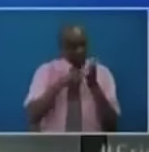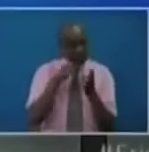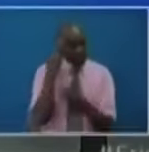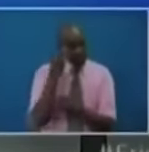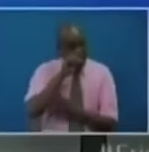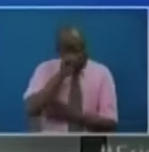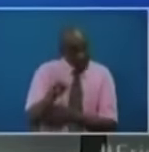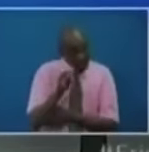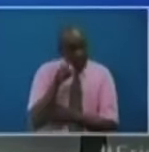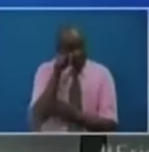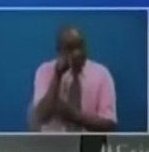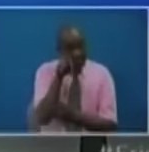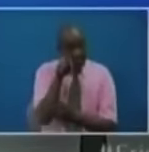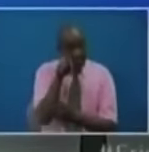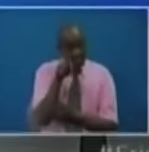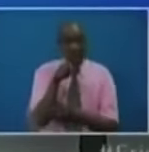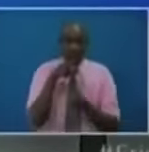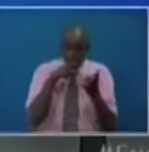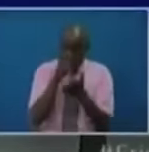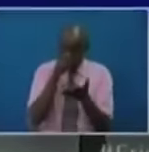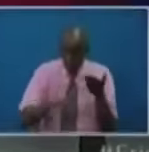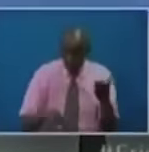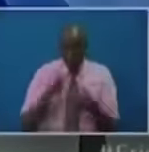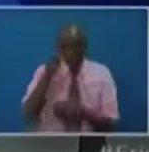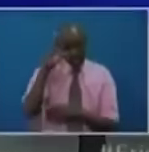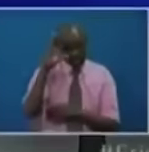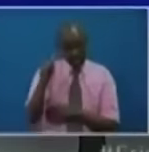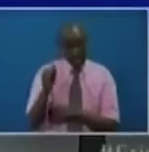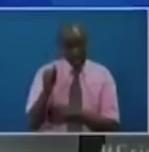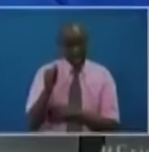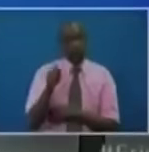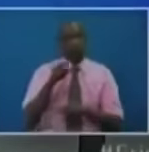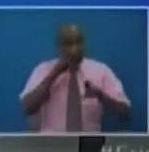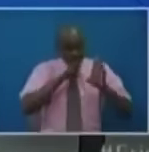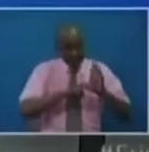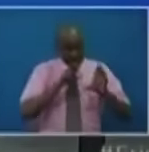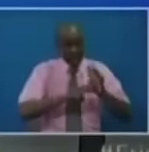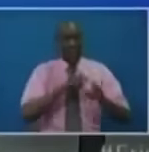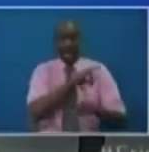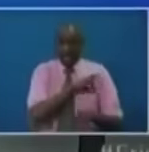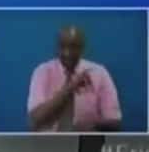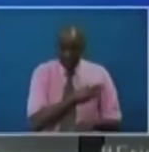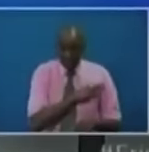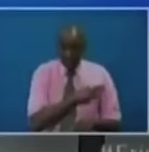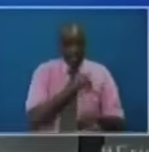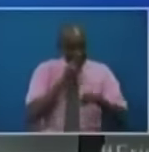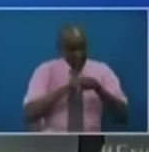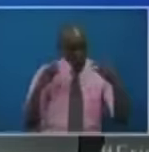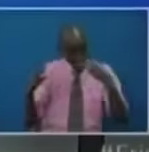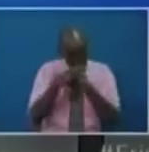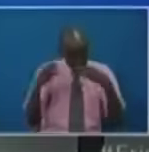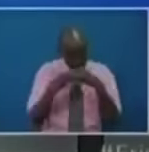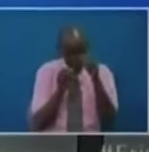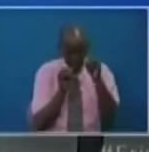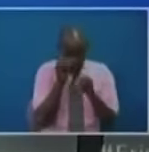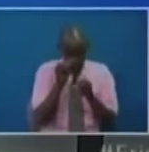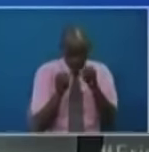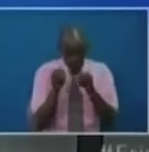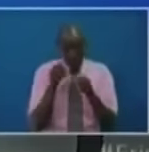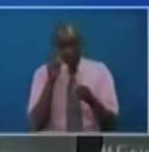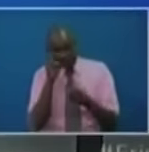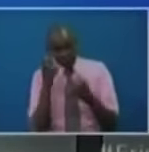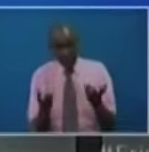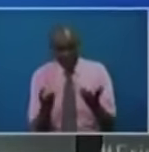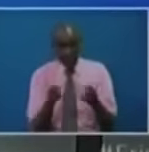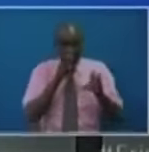shillings actually went to pay the MCAs for their sitting allowances. And if you do the math and put